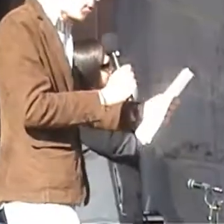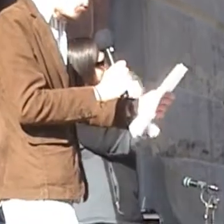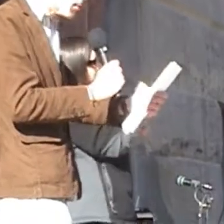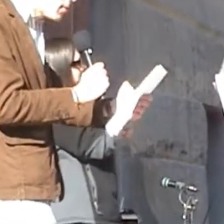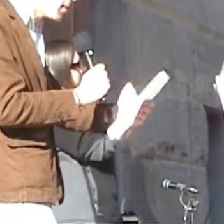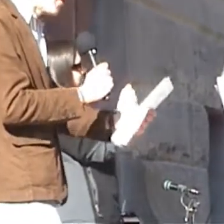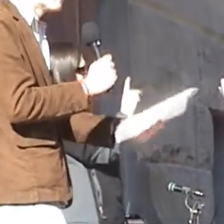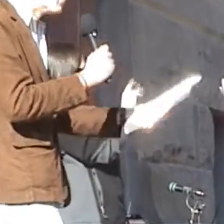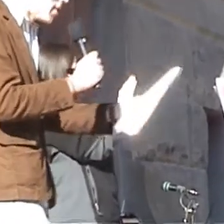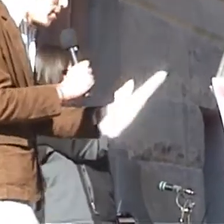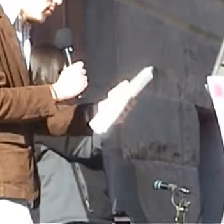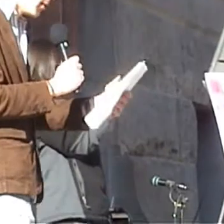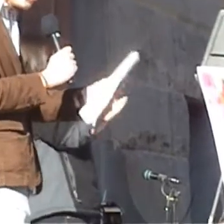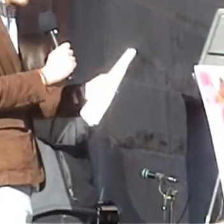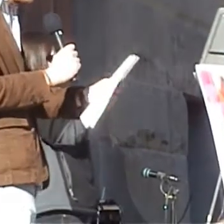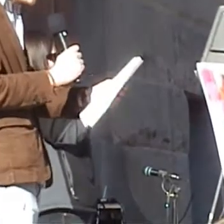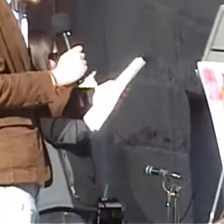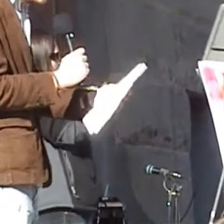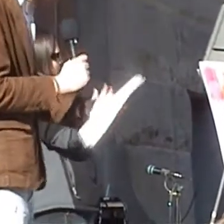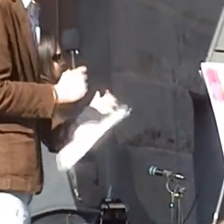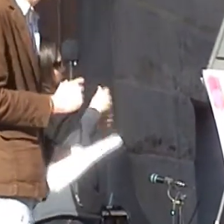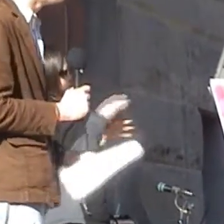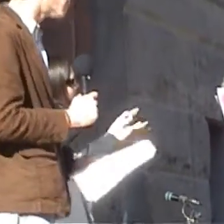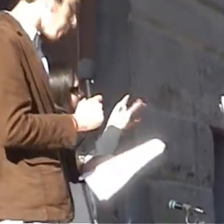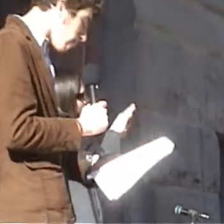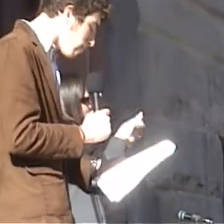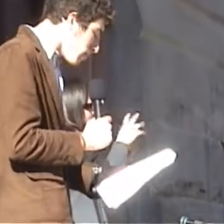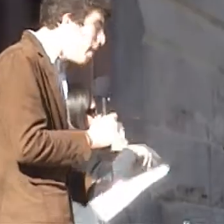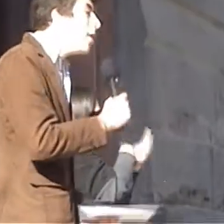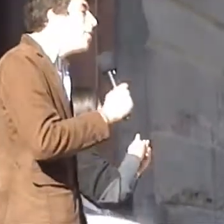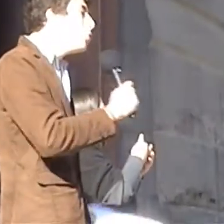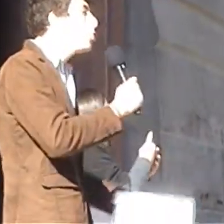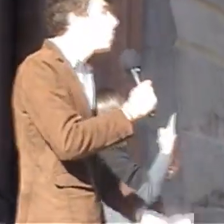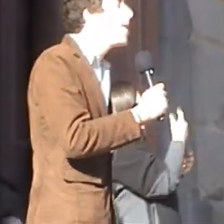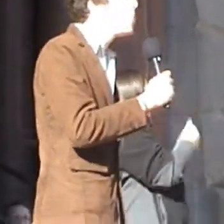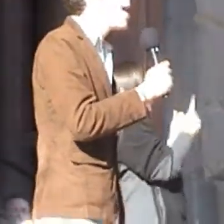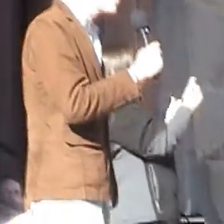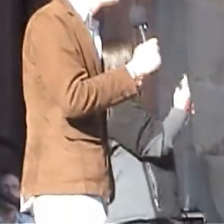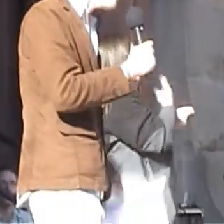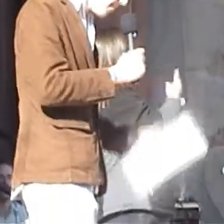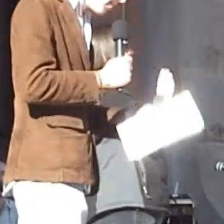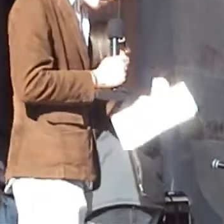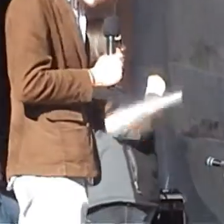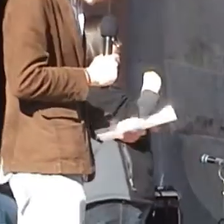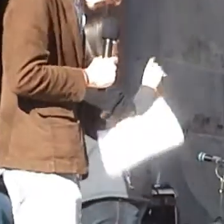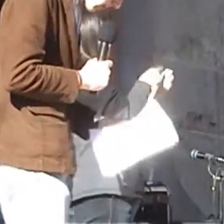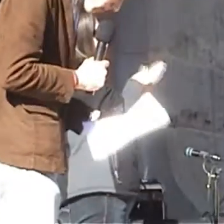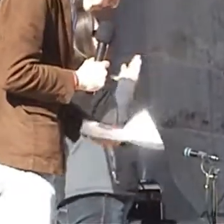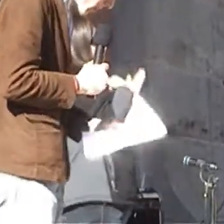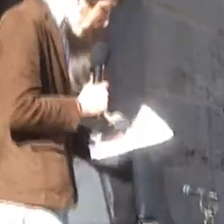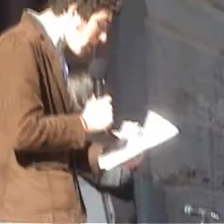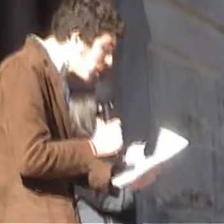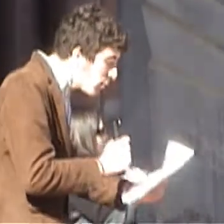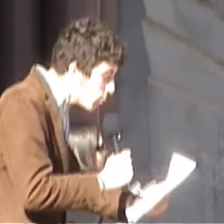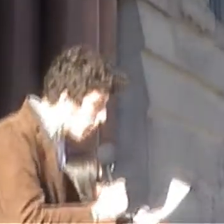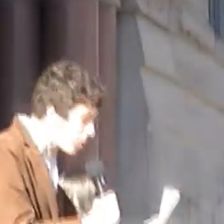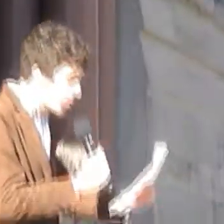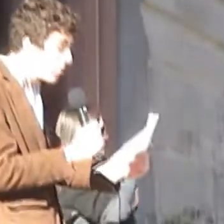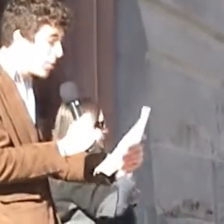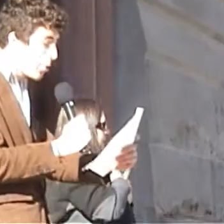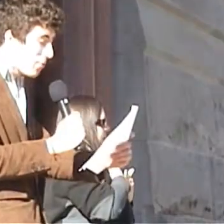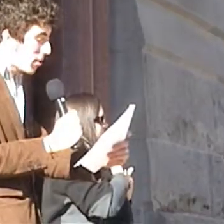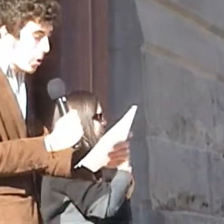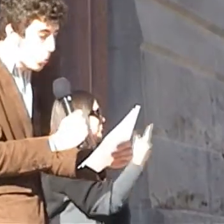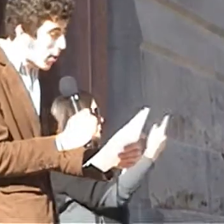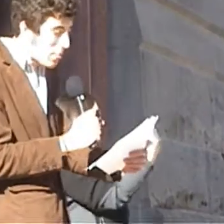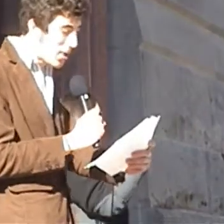matters most in the world, something that everybody could use a lot more of these days. She showed us how to be happy. Coming over to her house